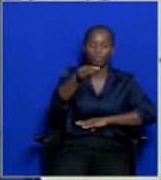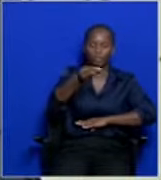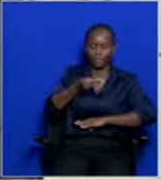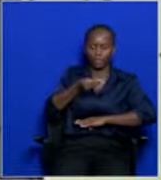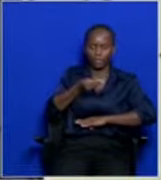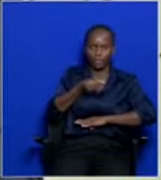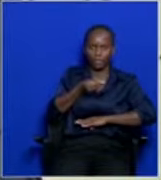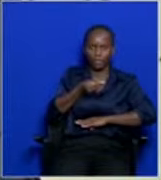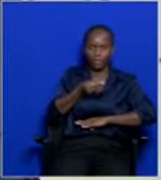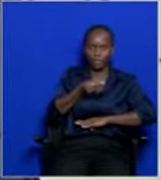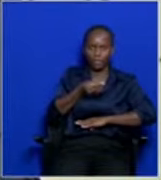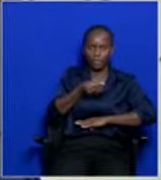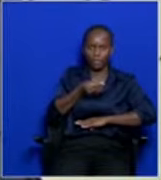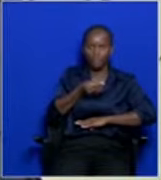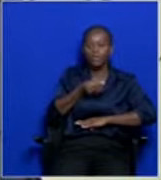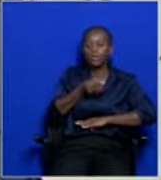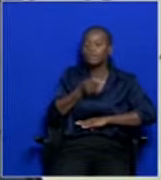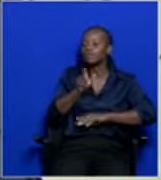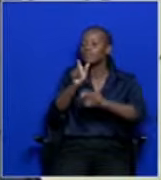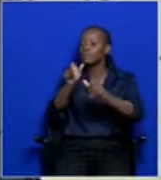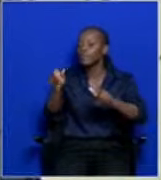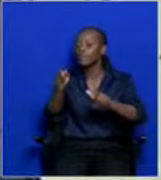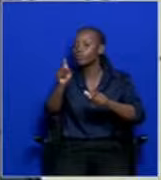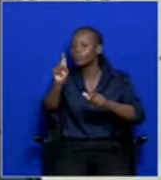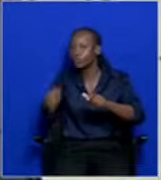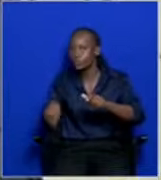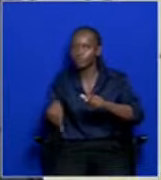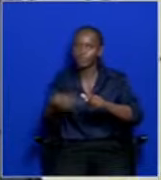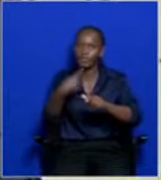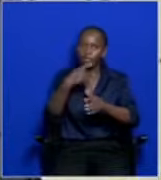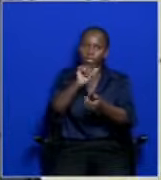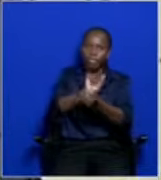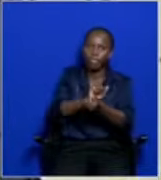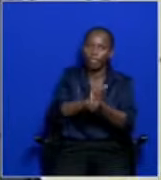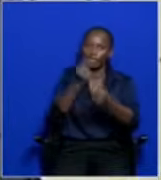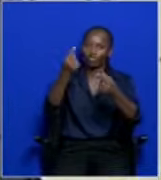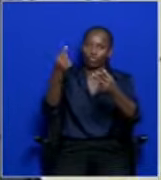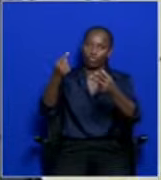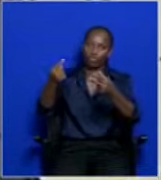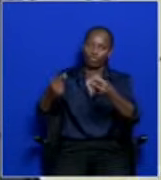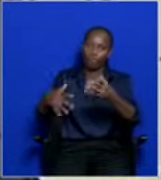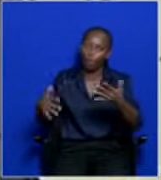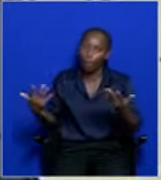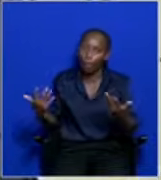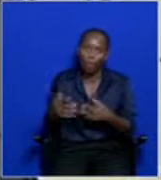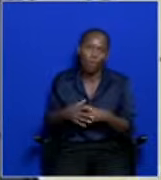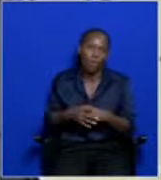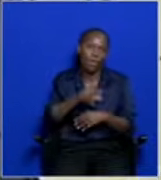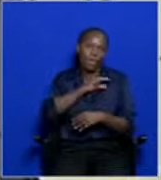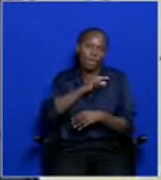be charged with these following counts. I will not predict, but